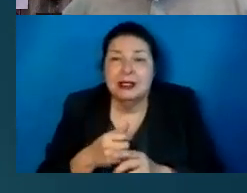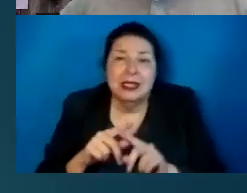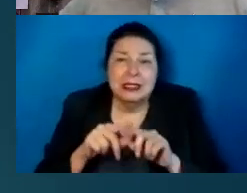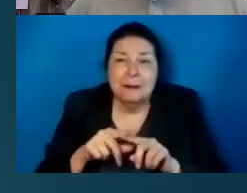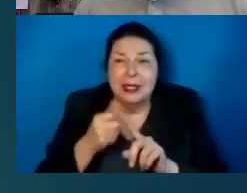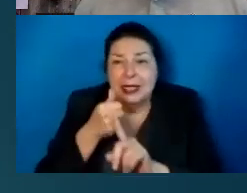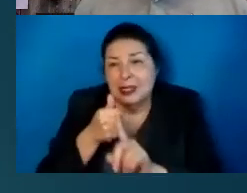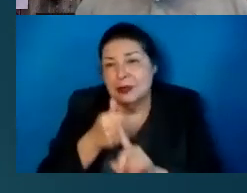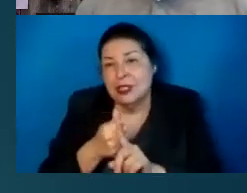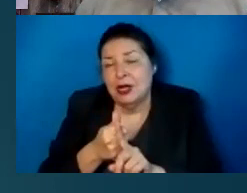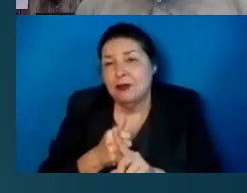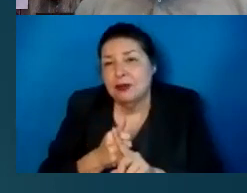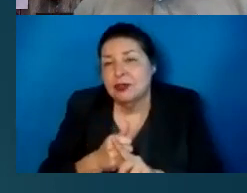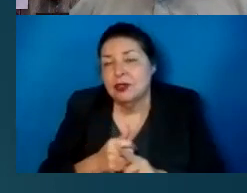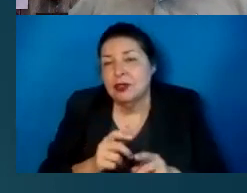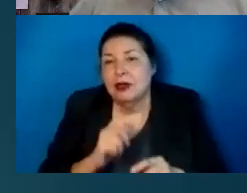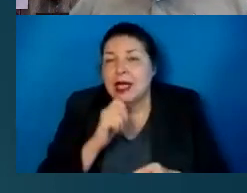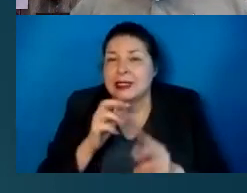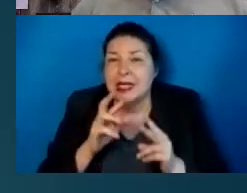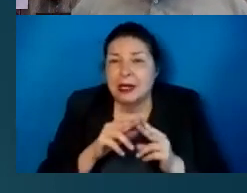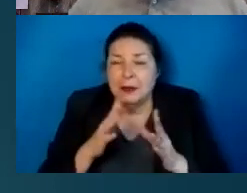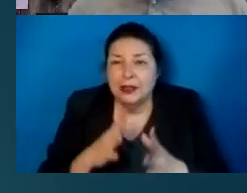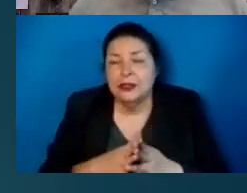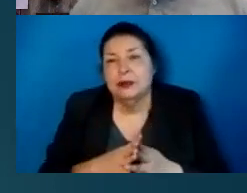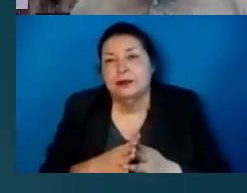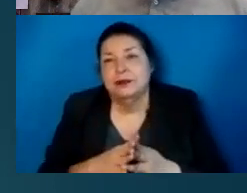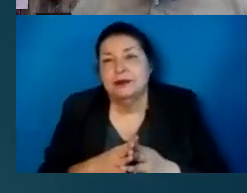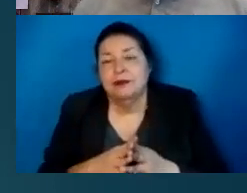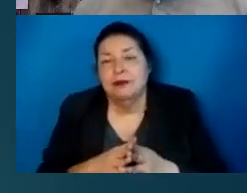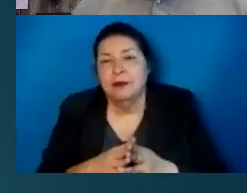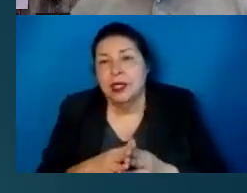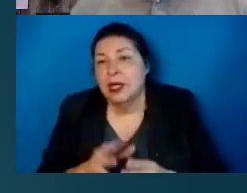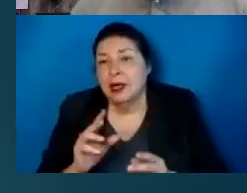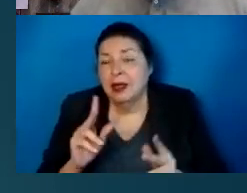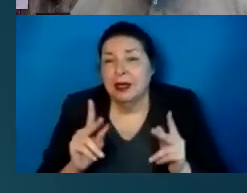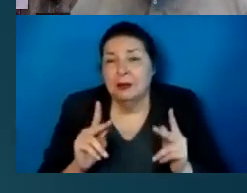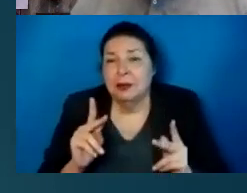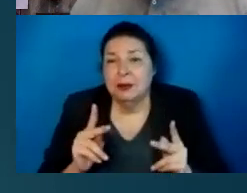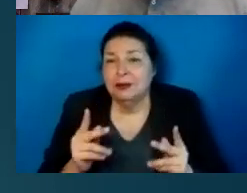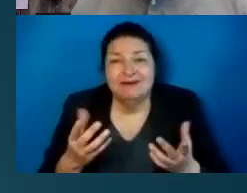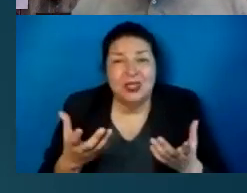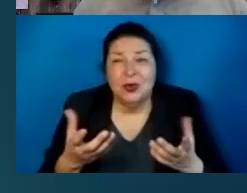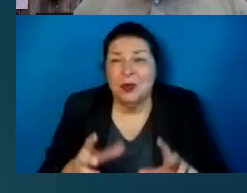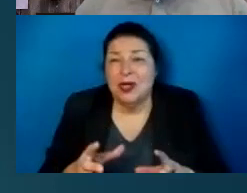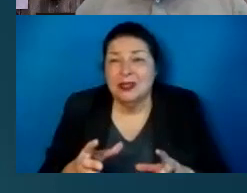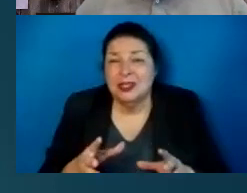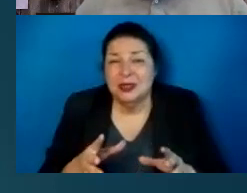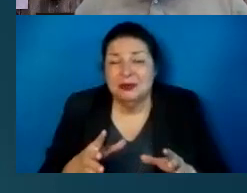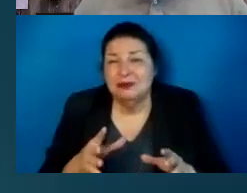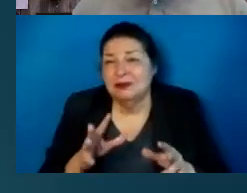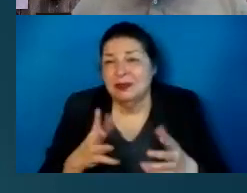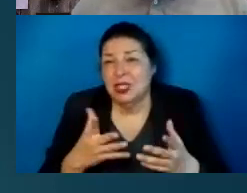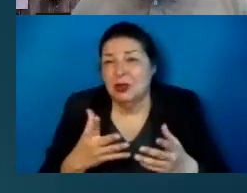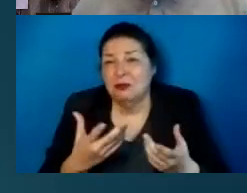secondary or even a tertiary status. Nobody really wants to deal with it.